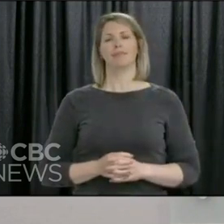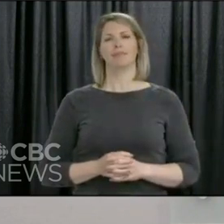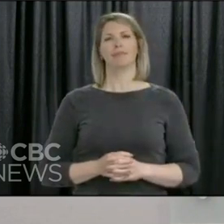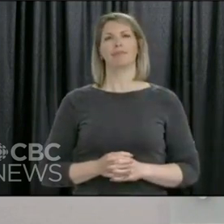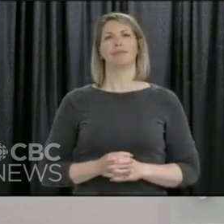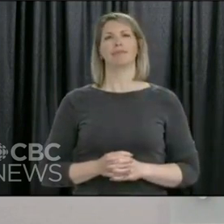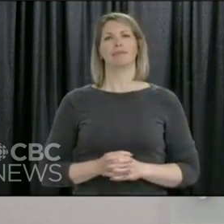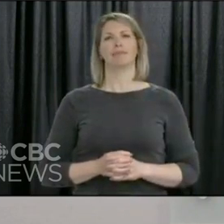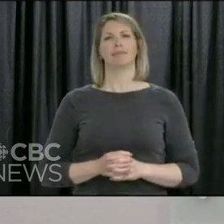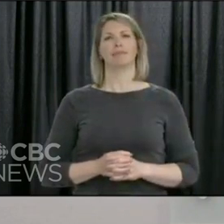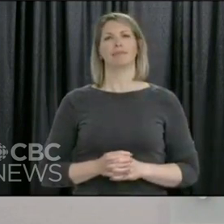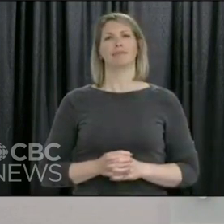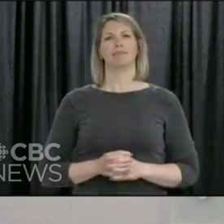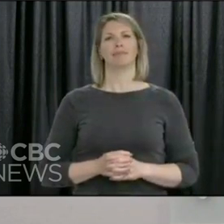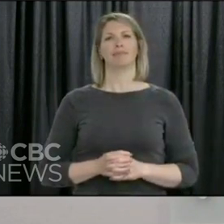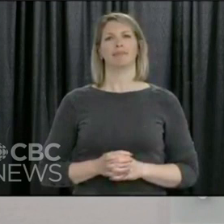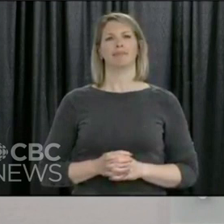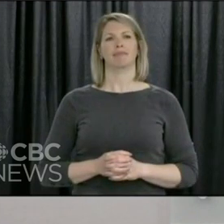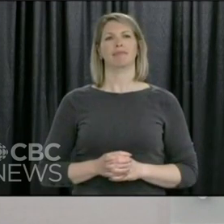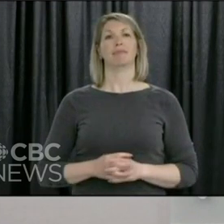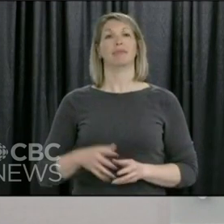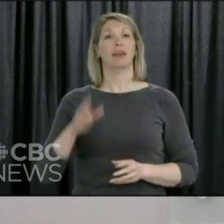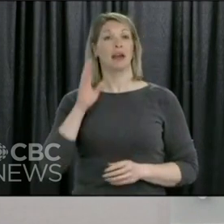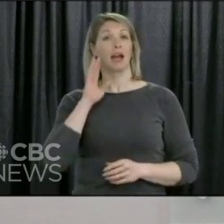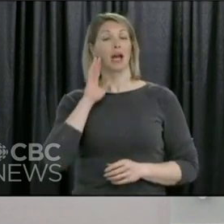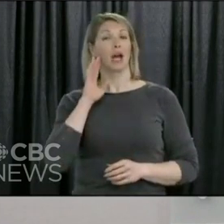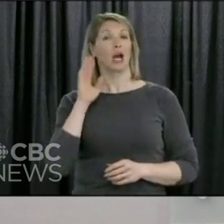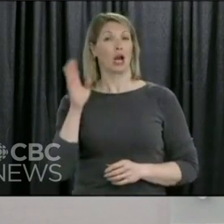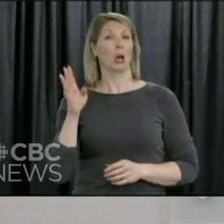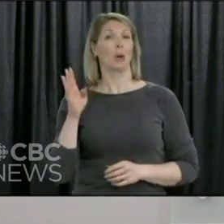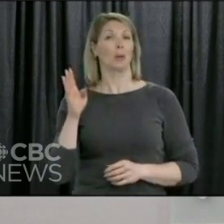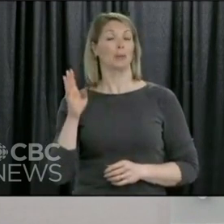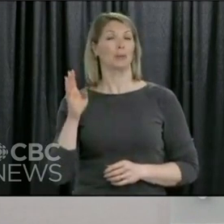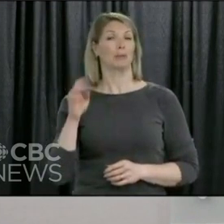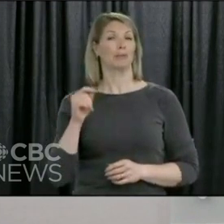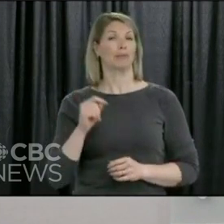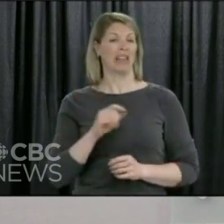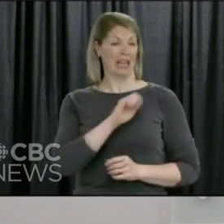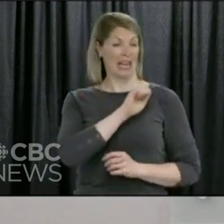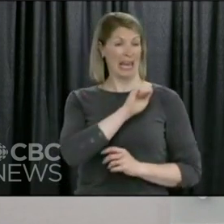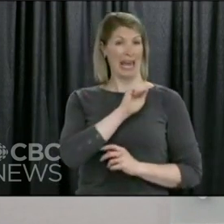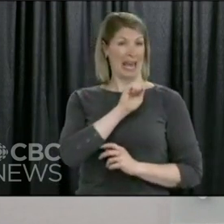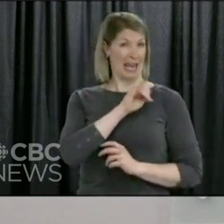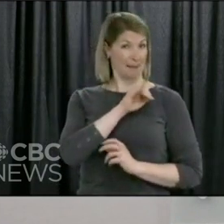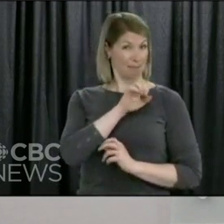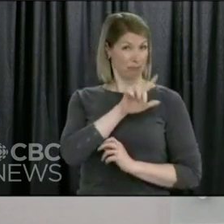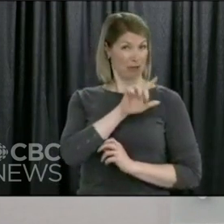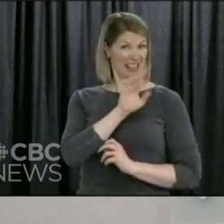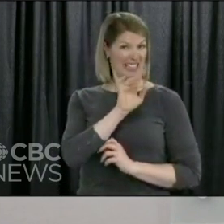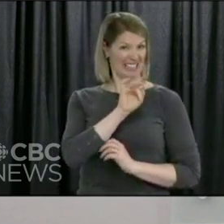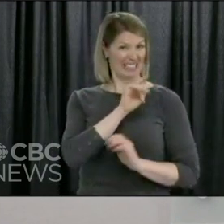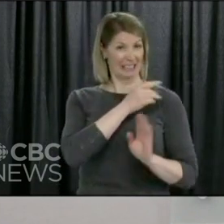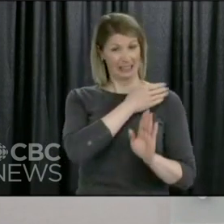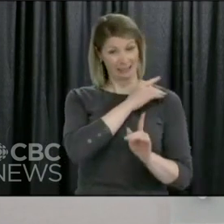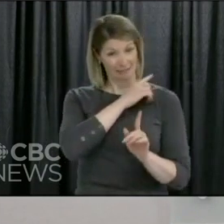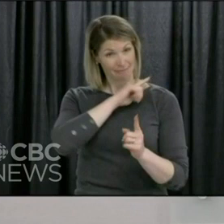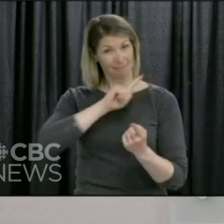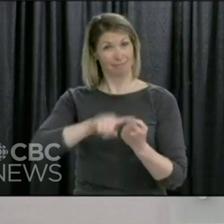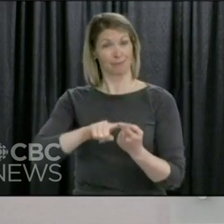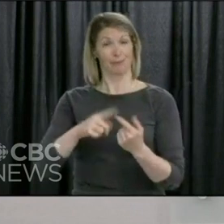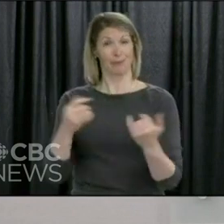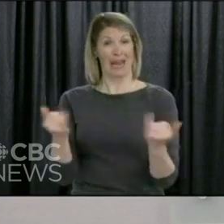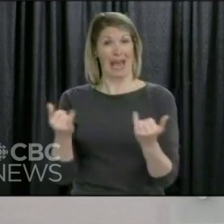Hi. We've had about 4 new cases reported since April 18th, and the last of those was almost 2 weeks